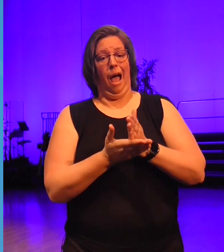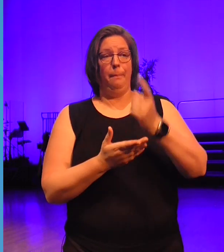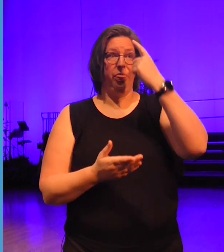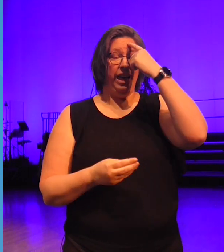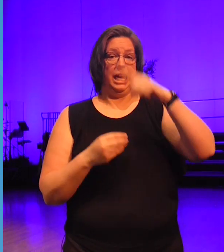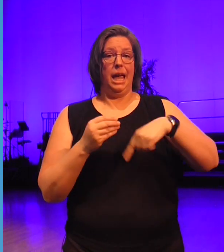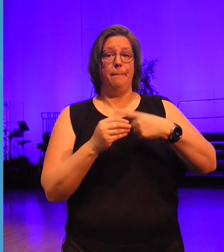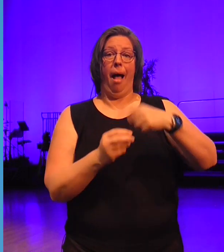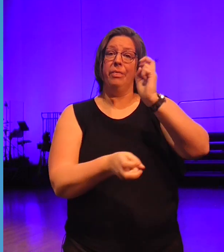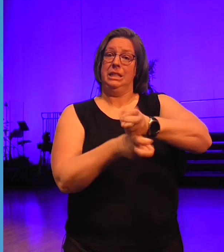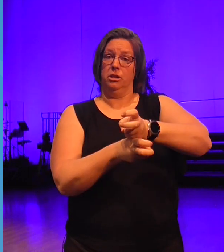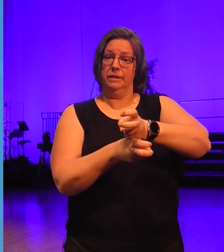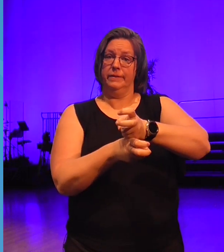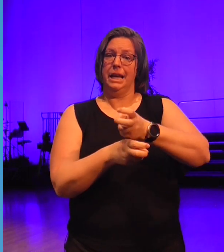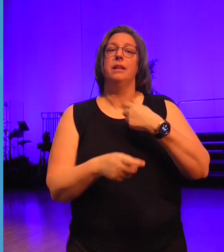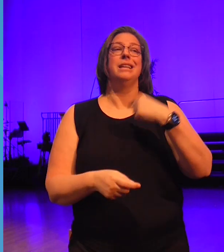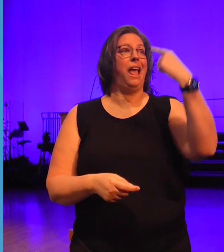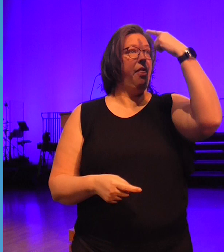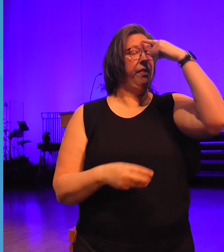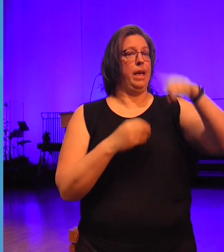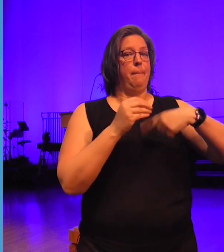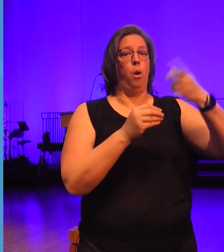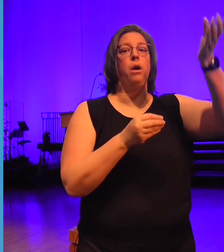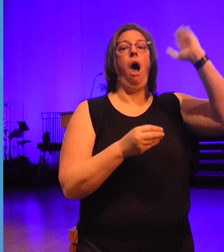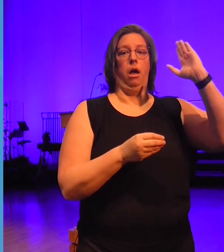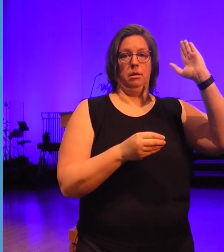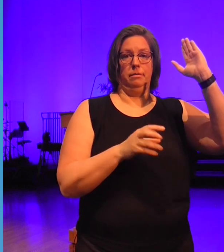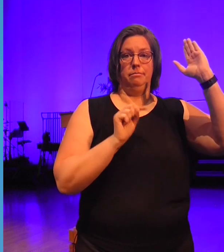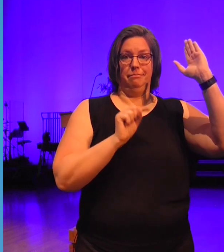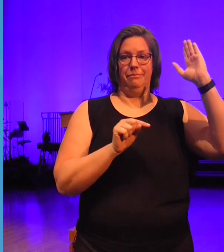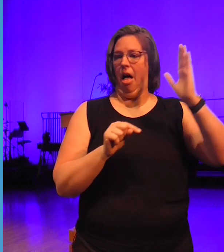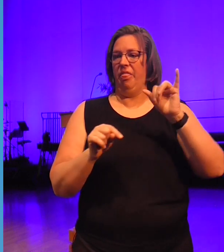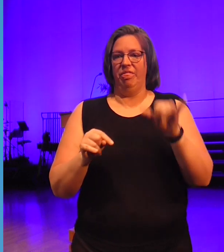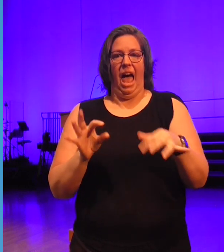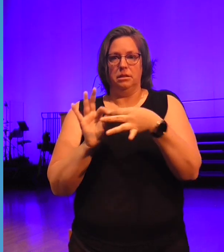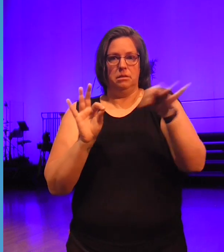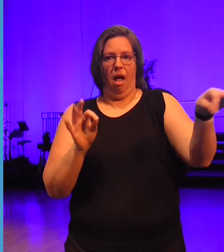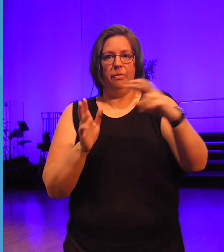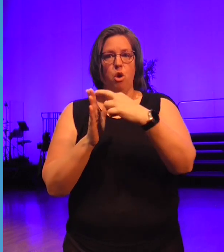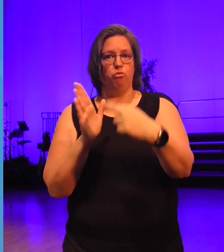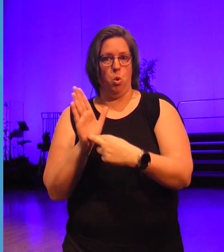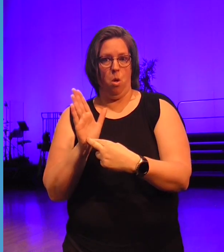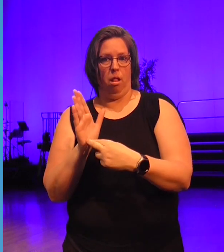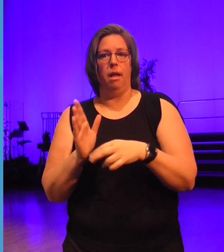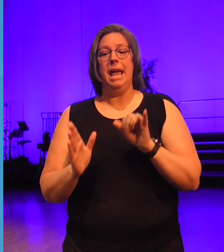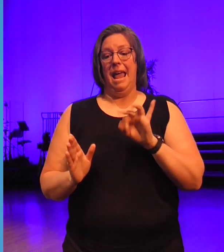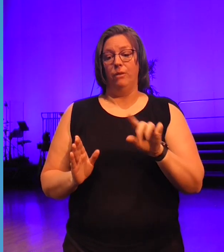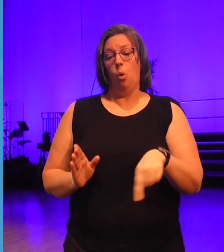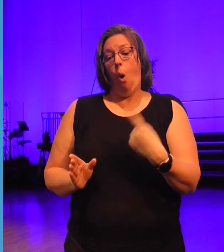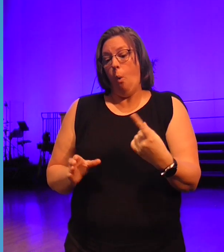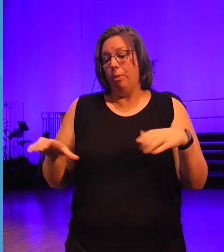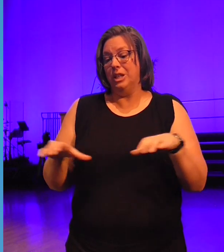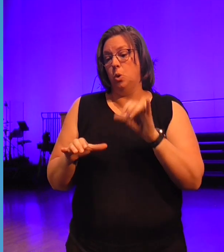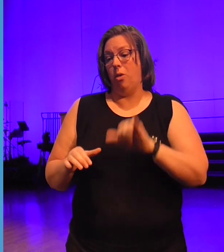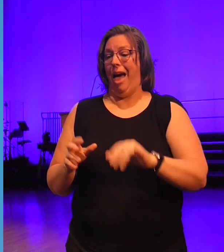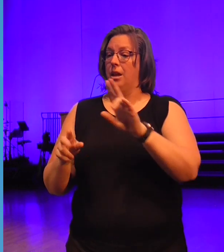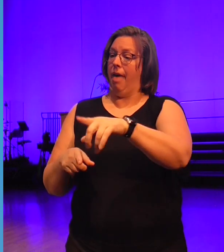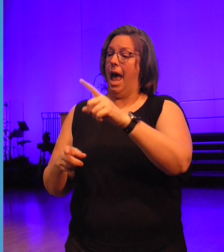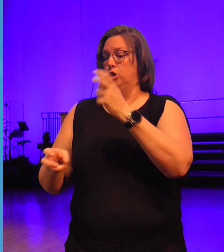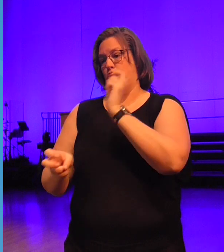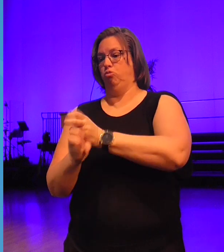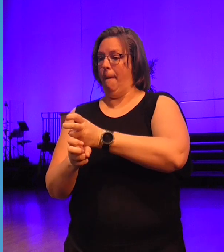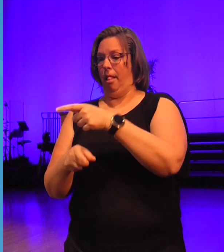and think about God instead. This is the complete rule, and if only you will do this, the trouble, whatever it is, will